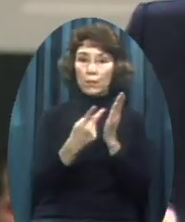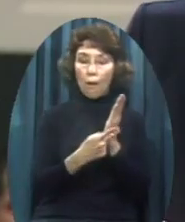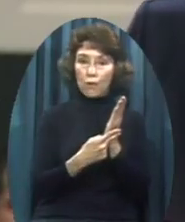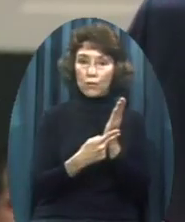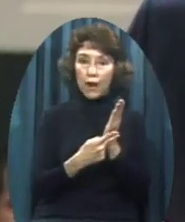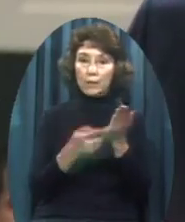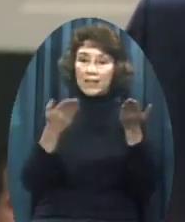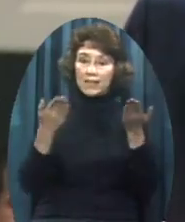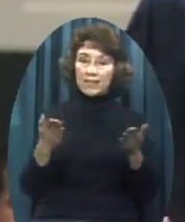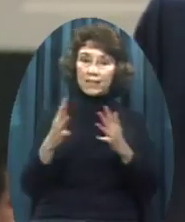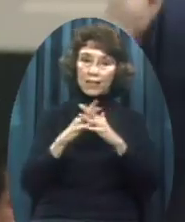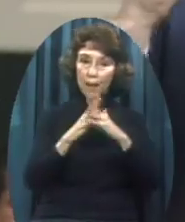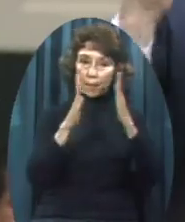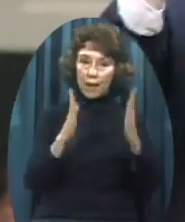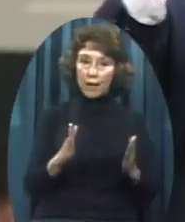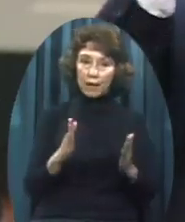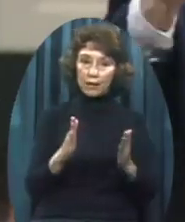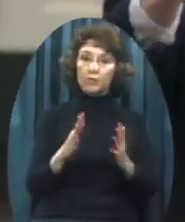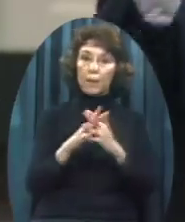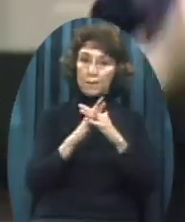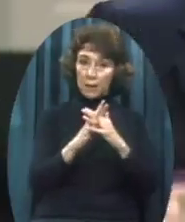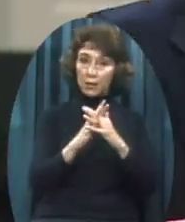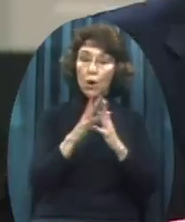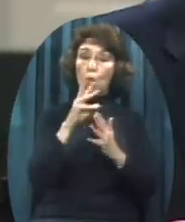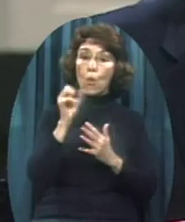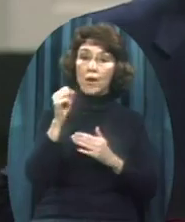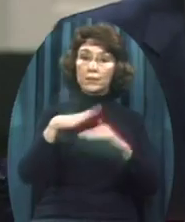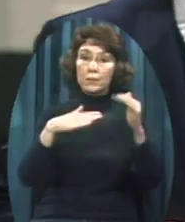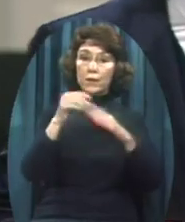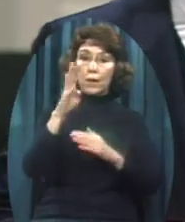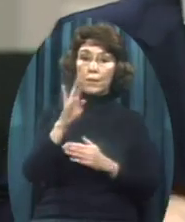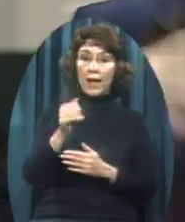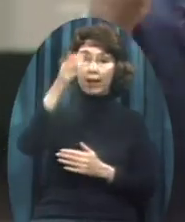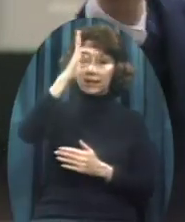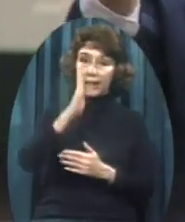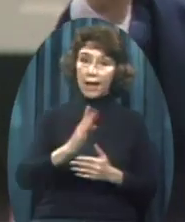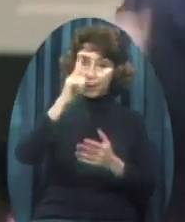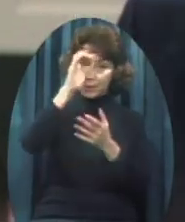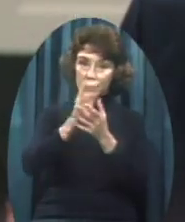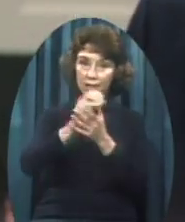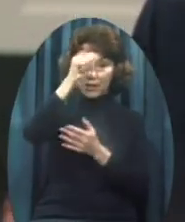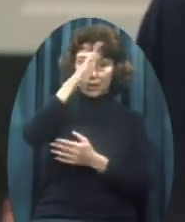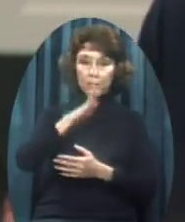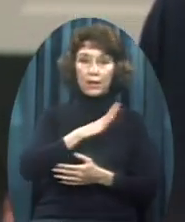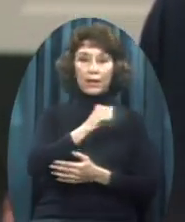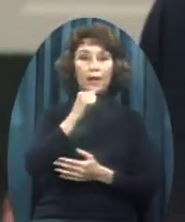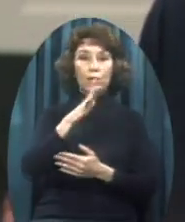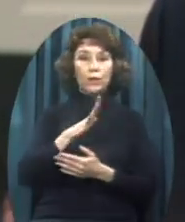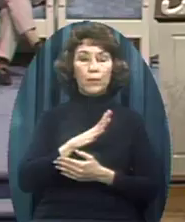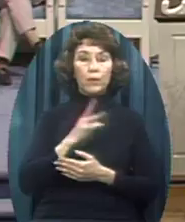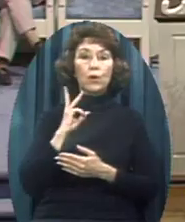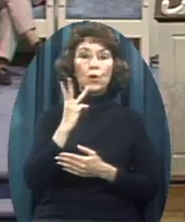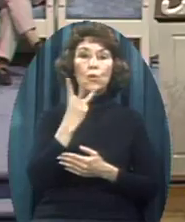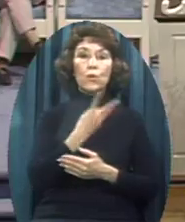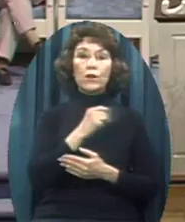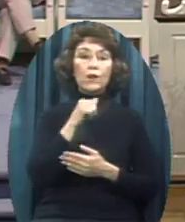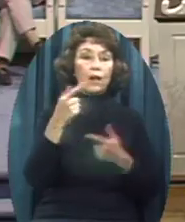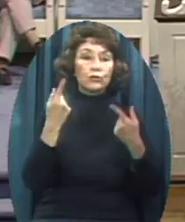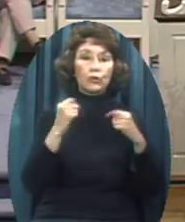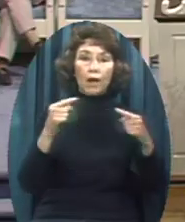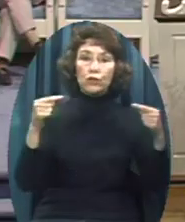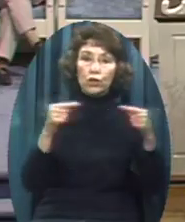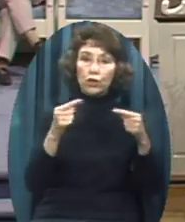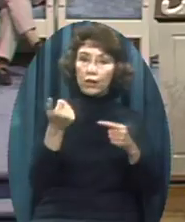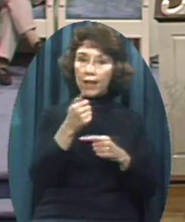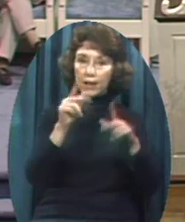is a nation under God. We let them take it away from us. We're not trying to hurt anybody. We're just taking back what belongs to us